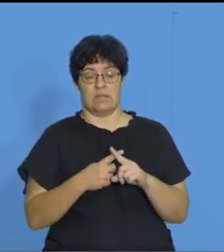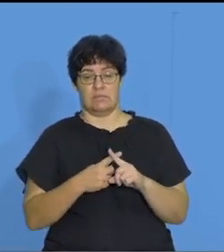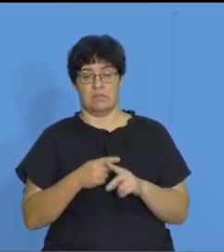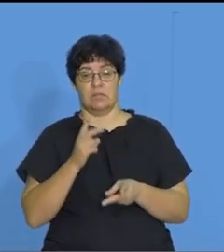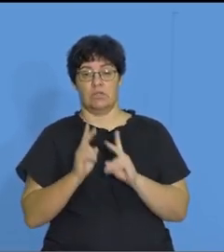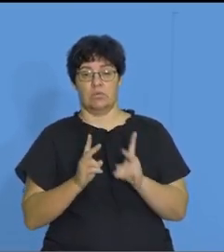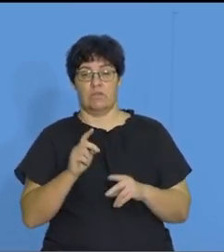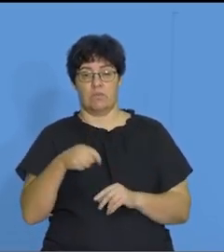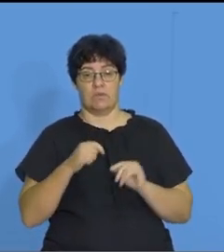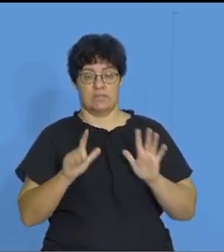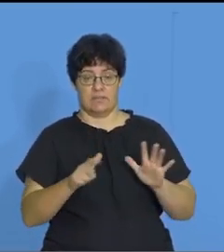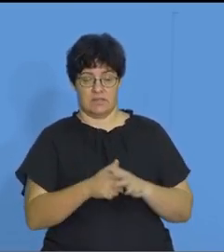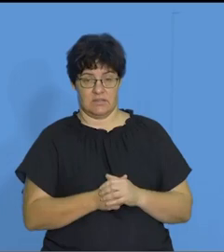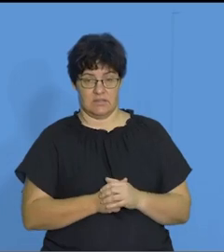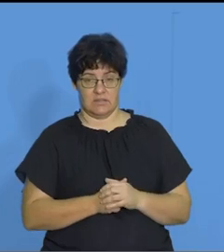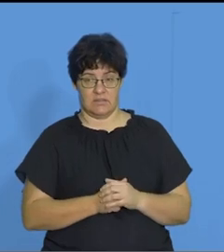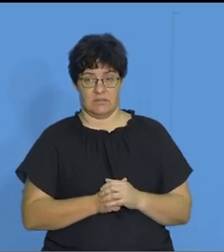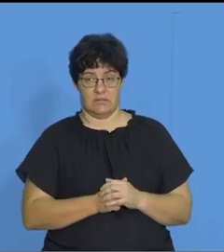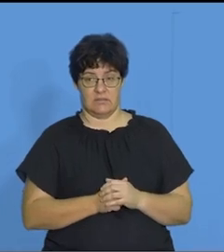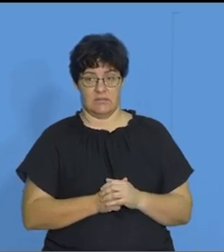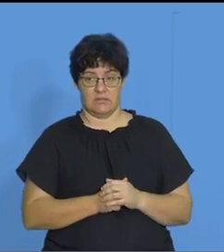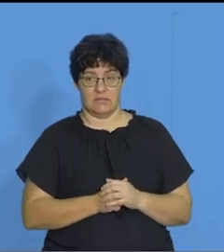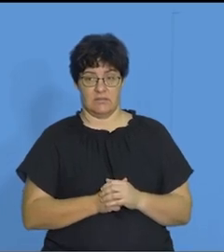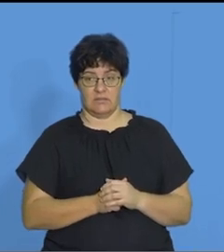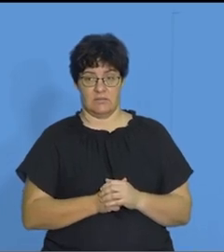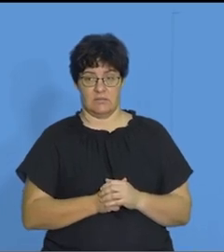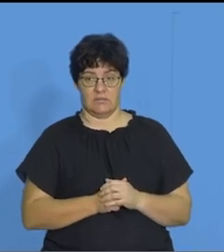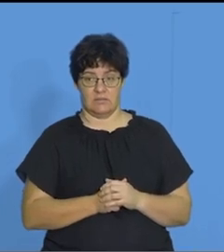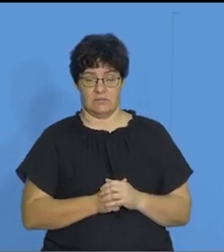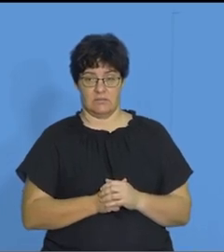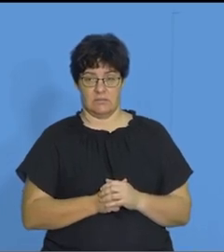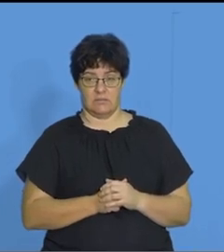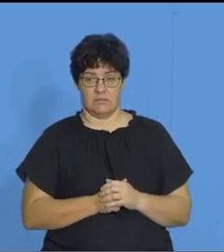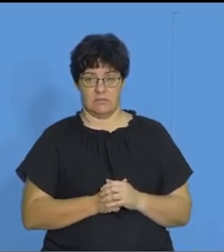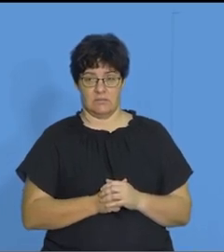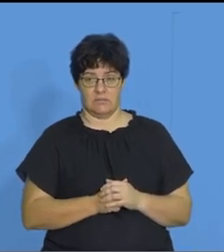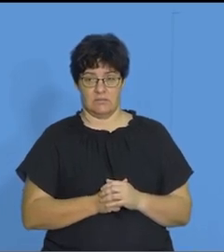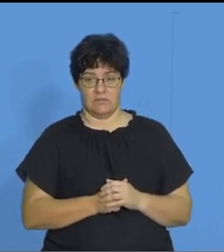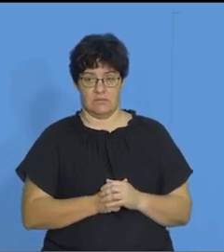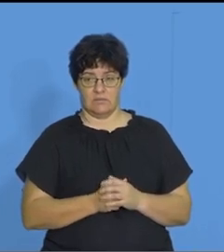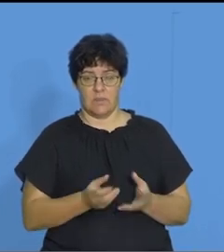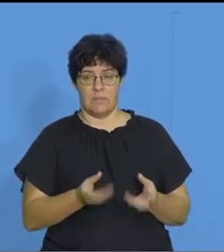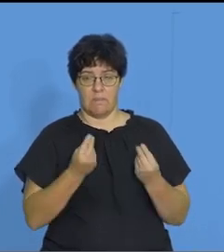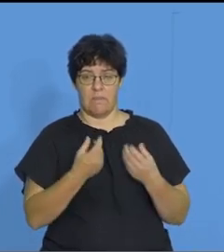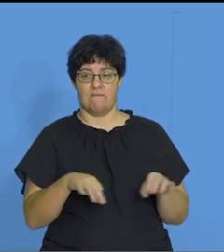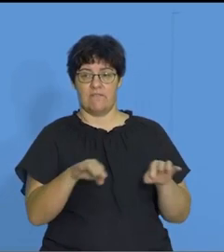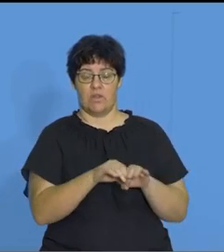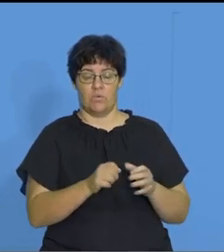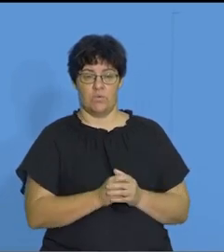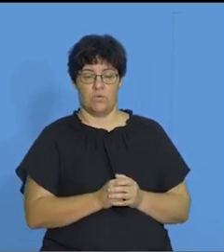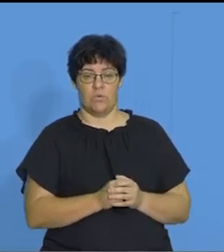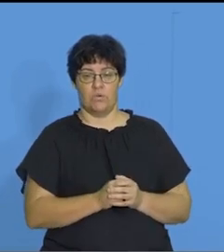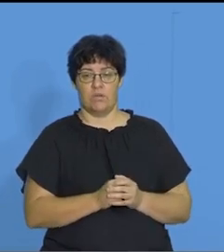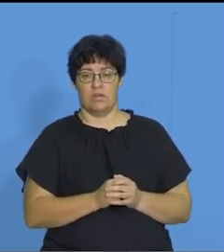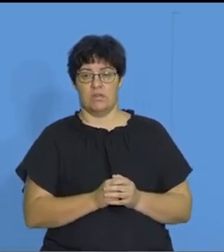multiplied by 12.7, okay? We get that